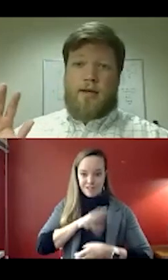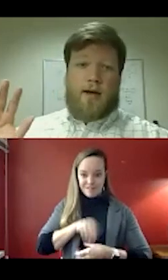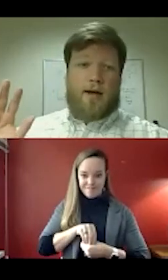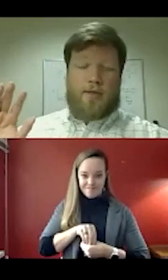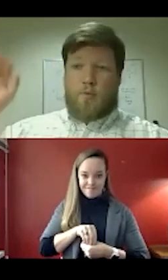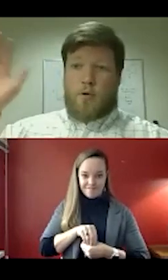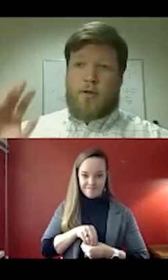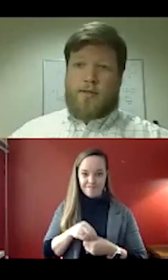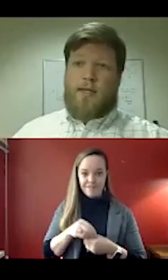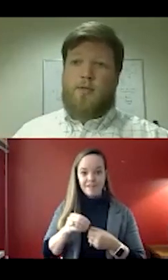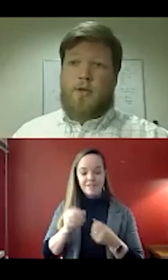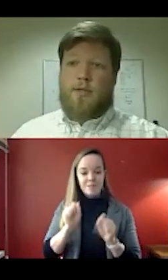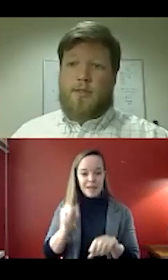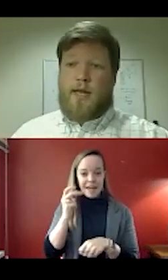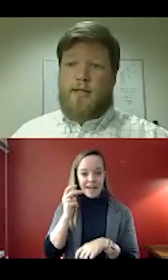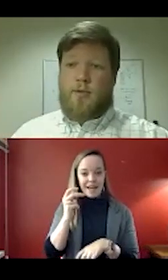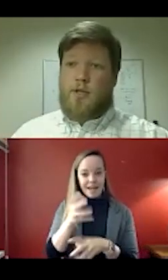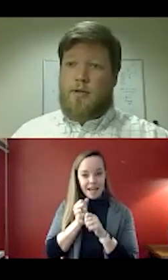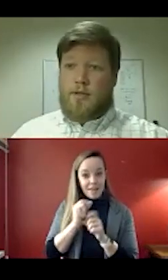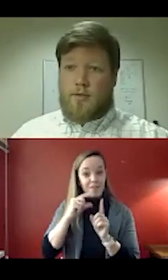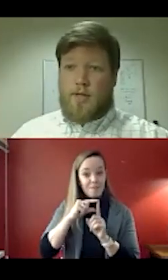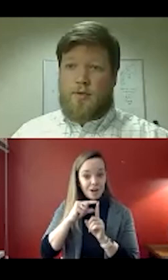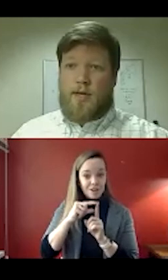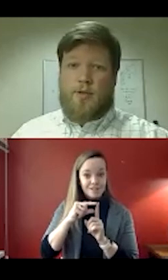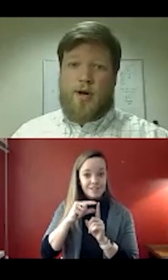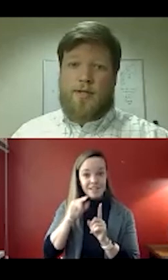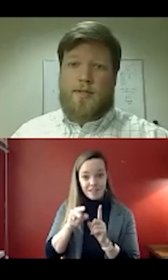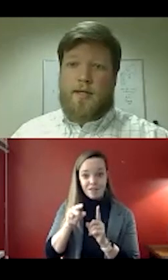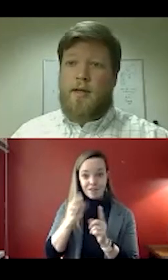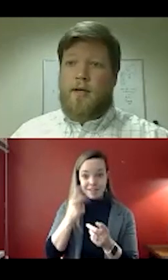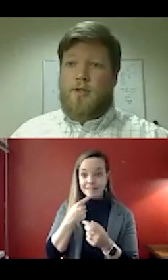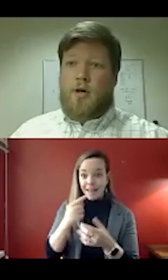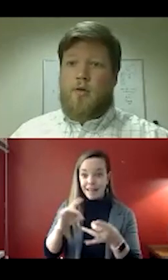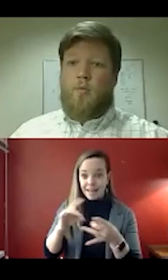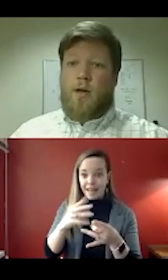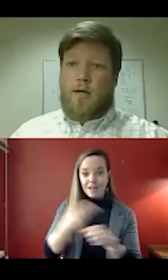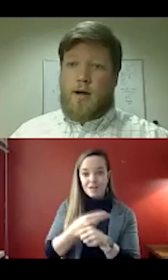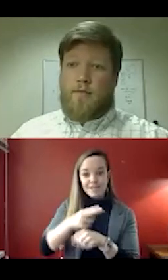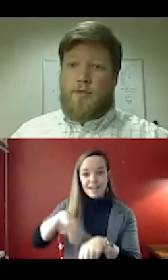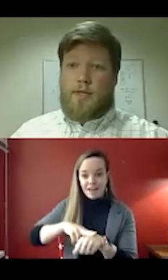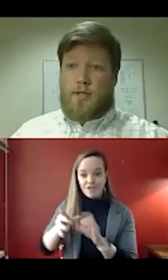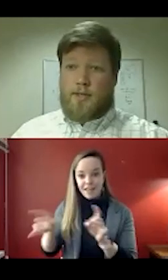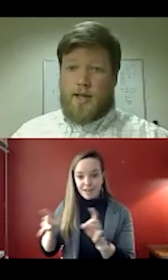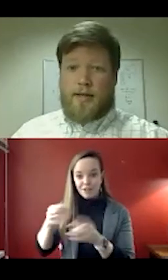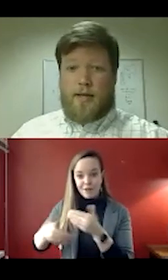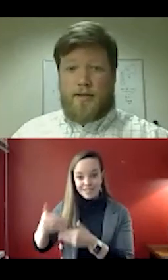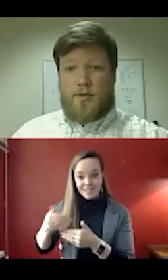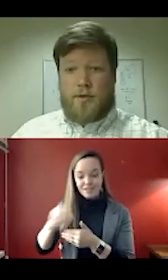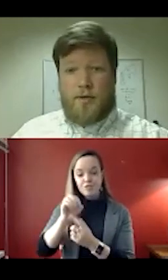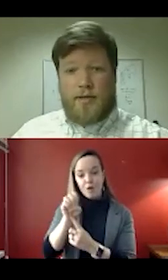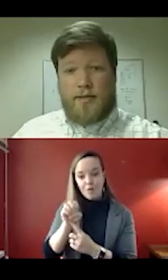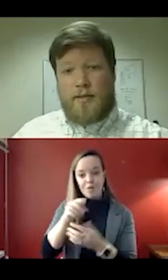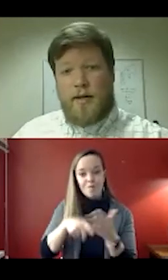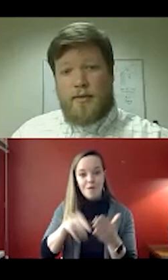get the words that each person is saying to each other and use natural language processing to code what the conversation is like. And so